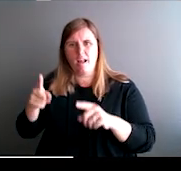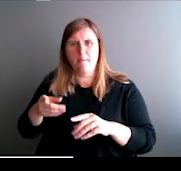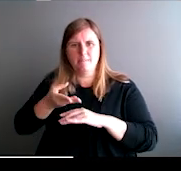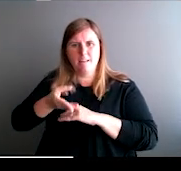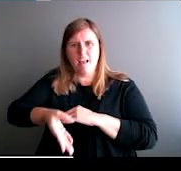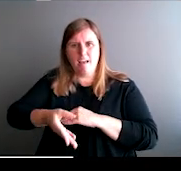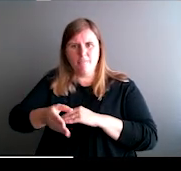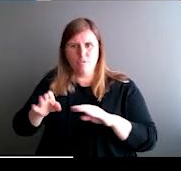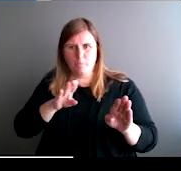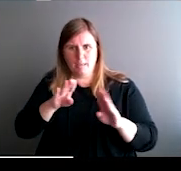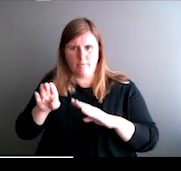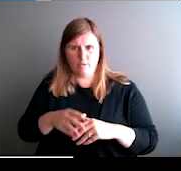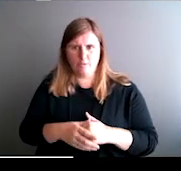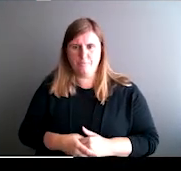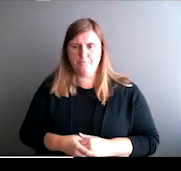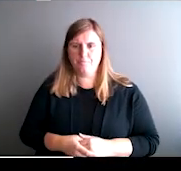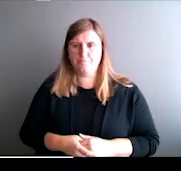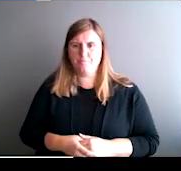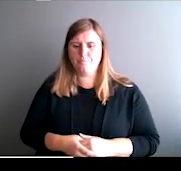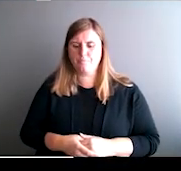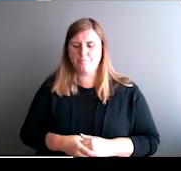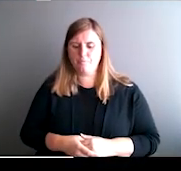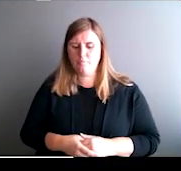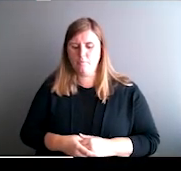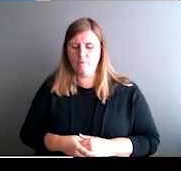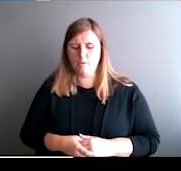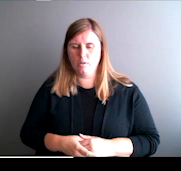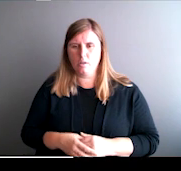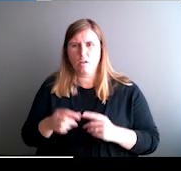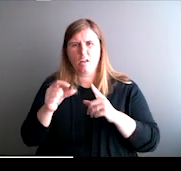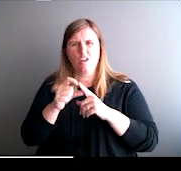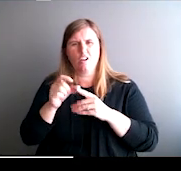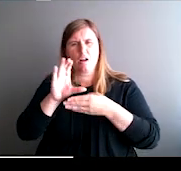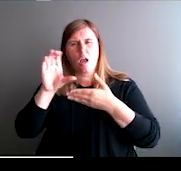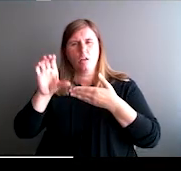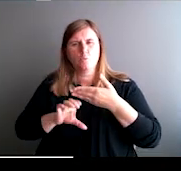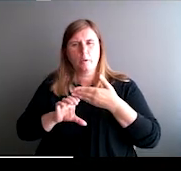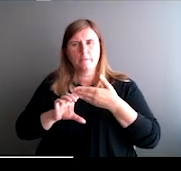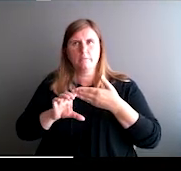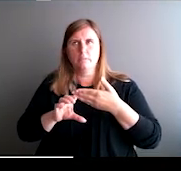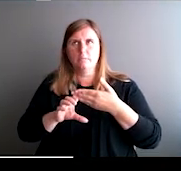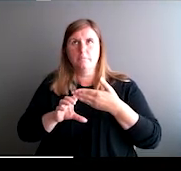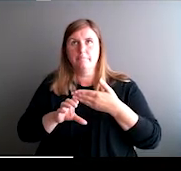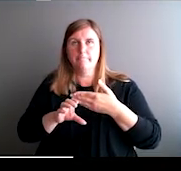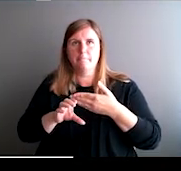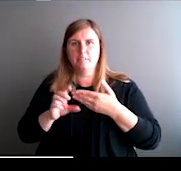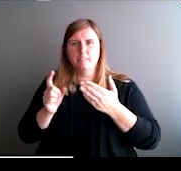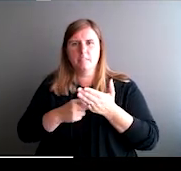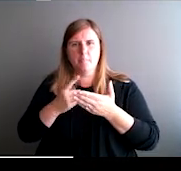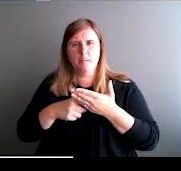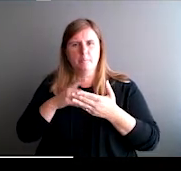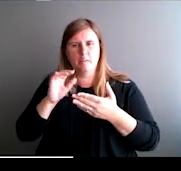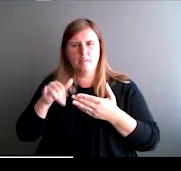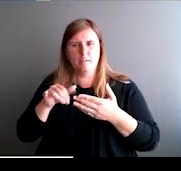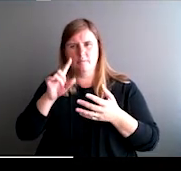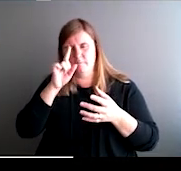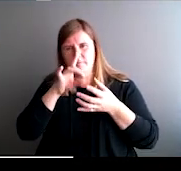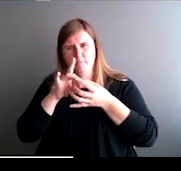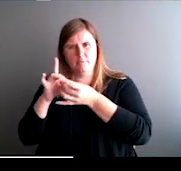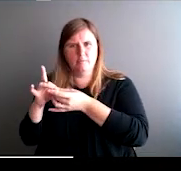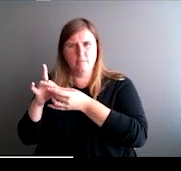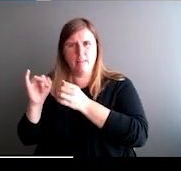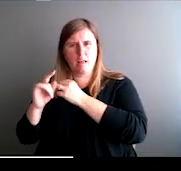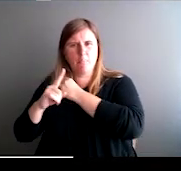the behavior. I want to be clear, when I use the term consequence, sometimes that's associated with something